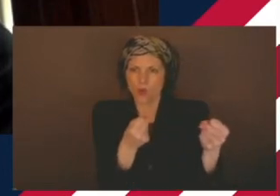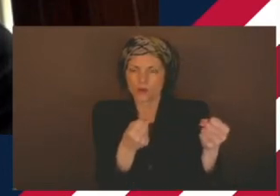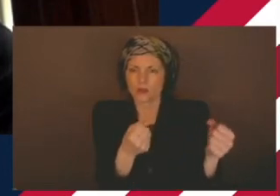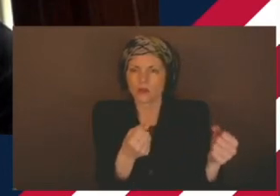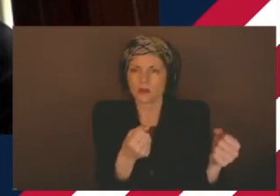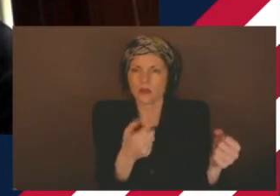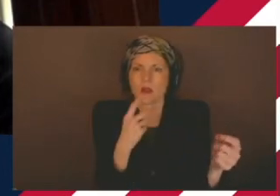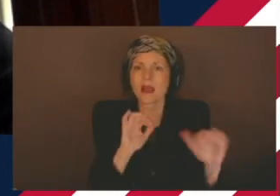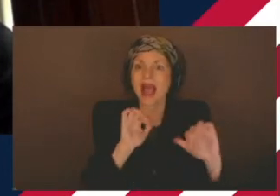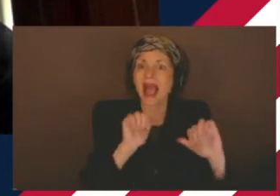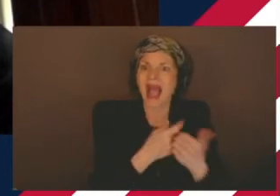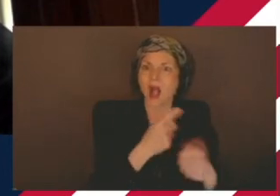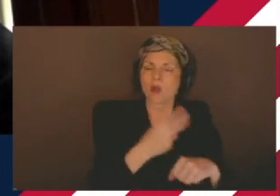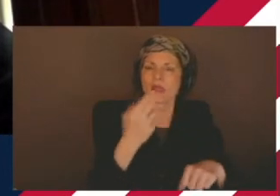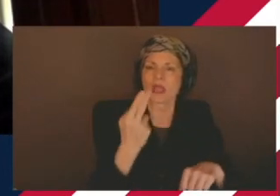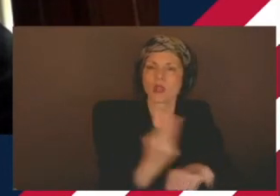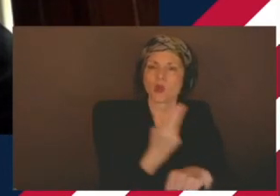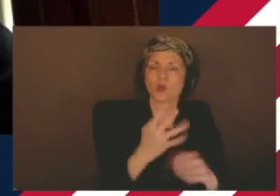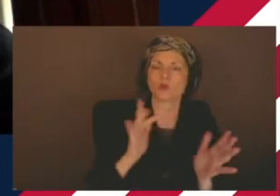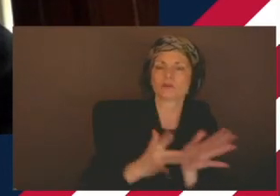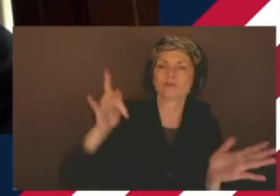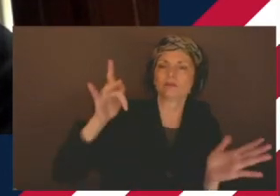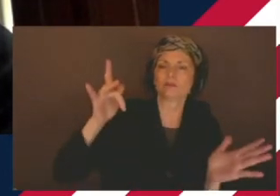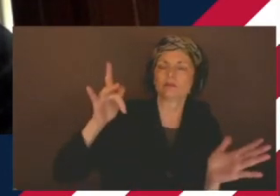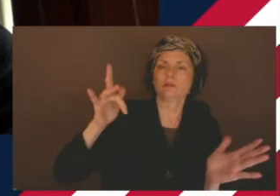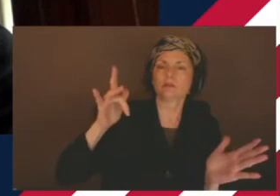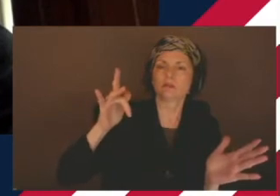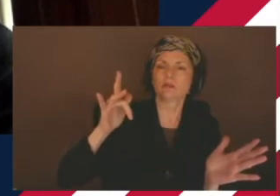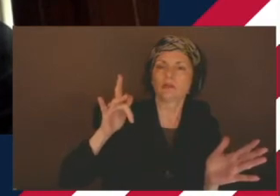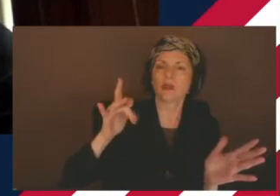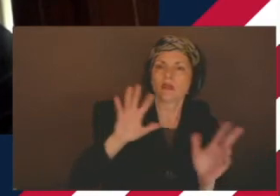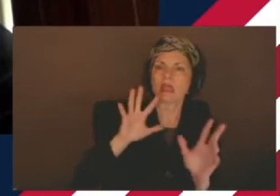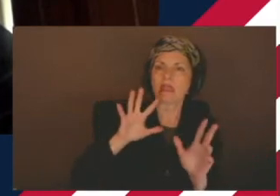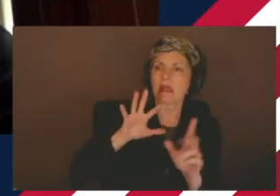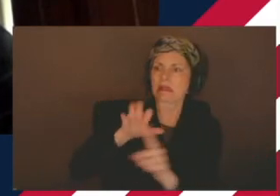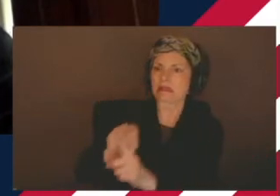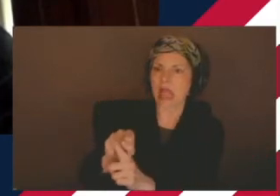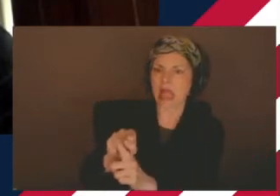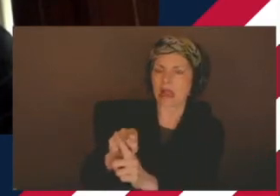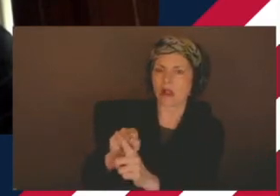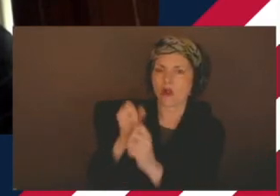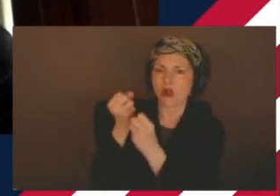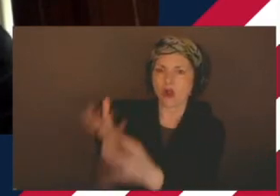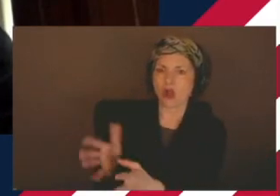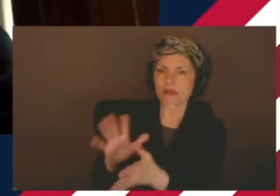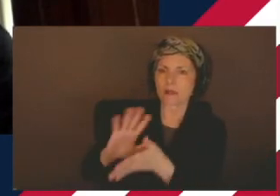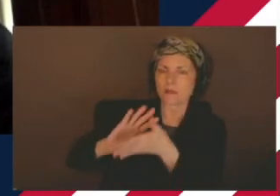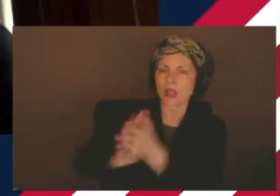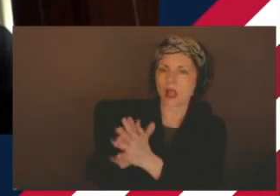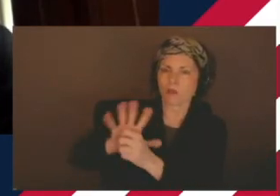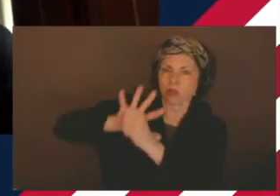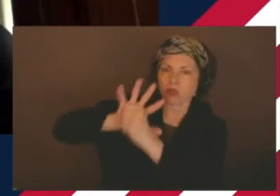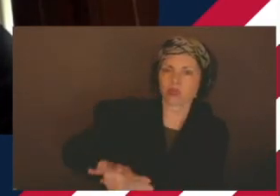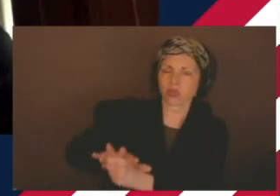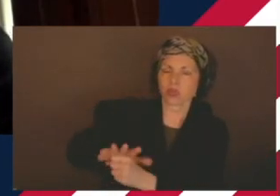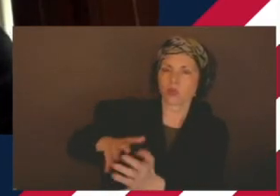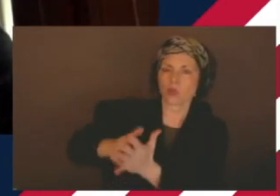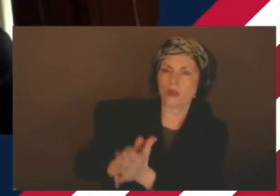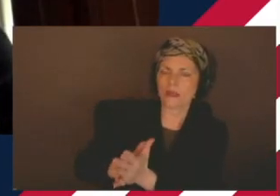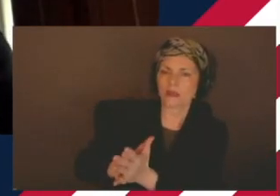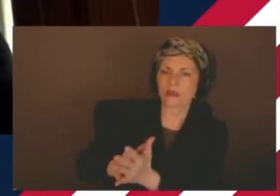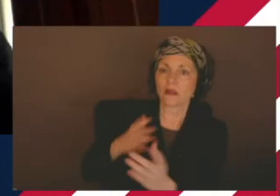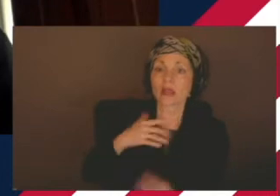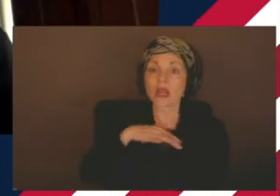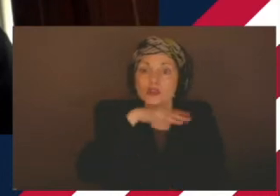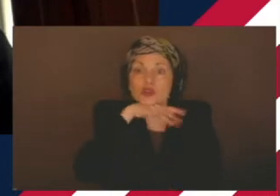those tools to attack and weaken their adversaries, right? So when we see, dirty money flowing into democracies